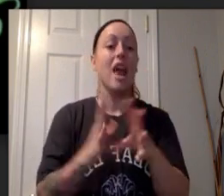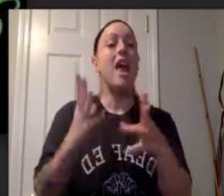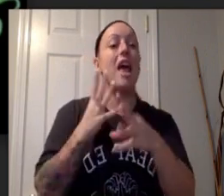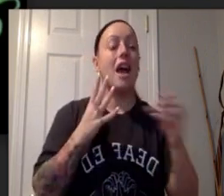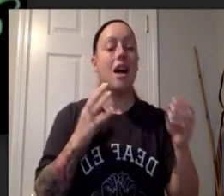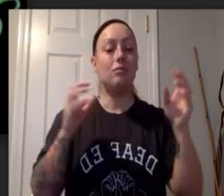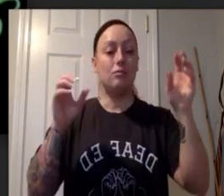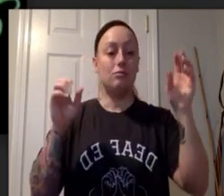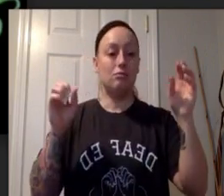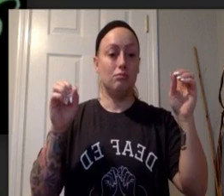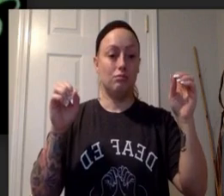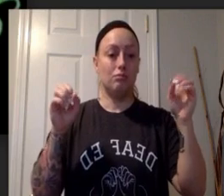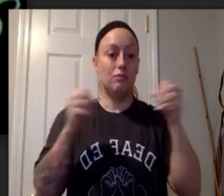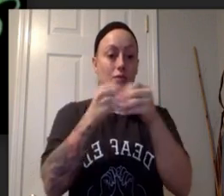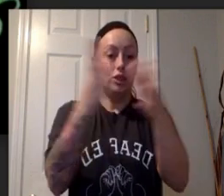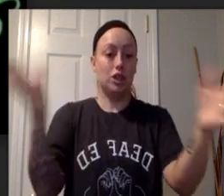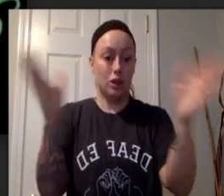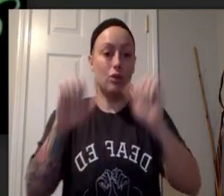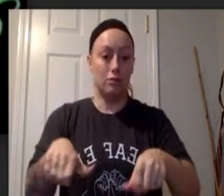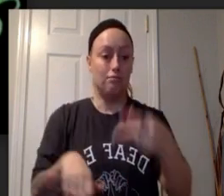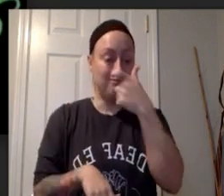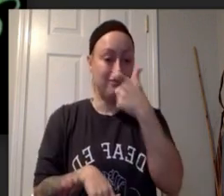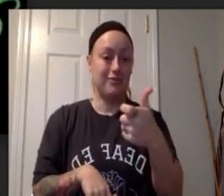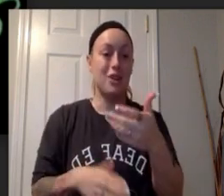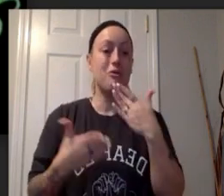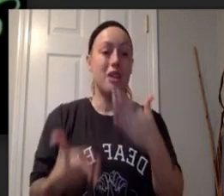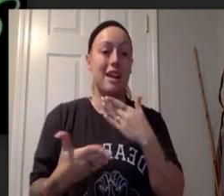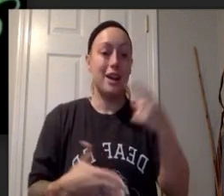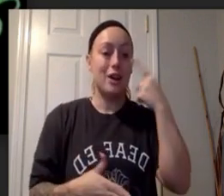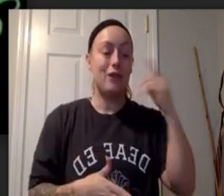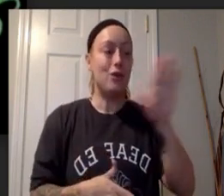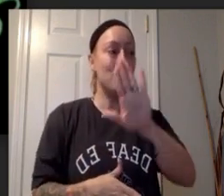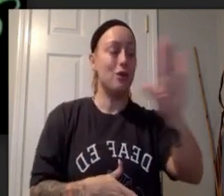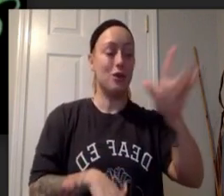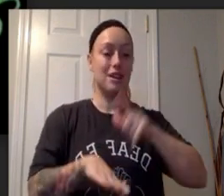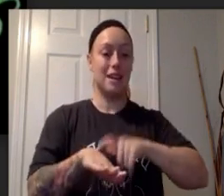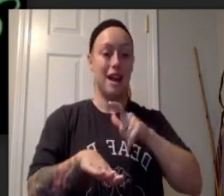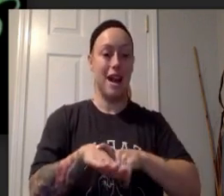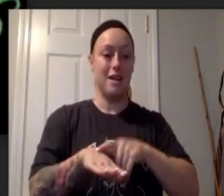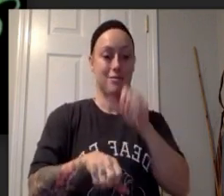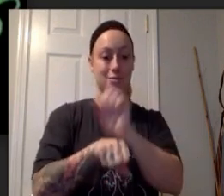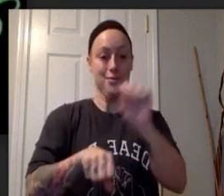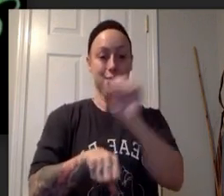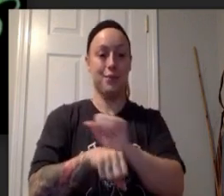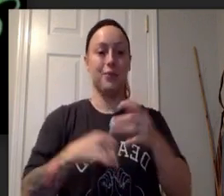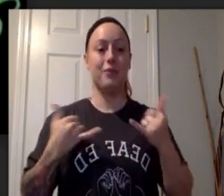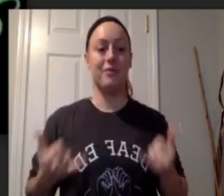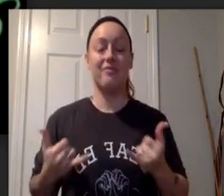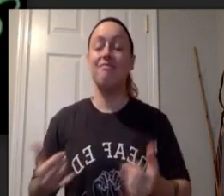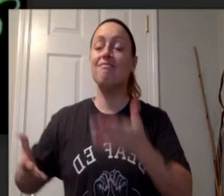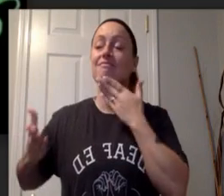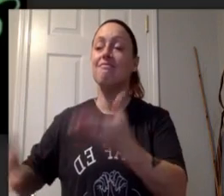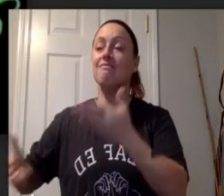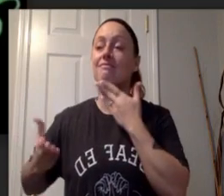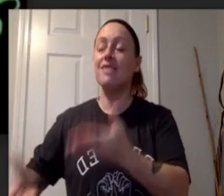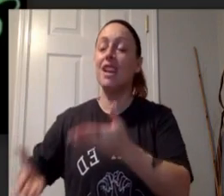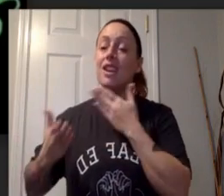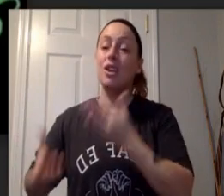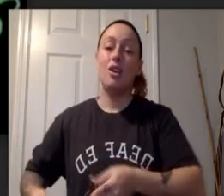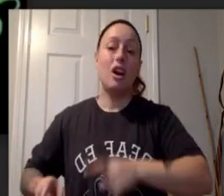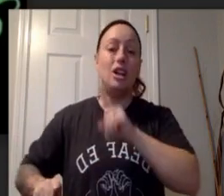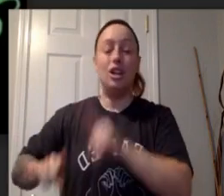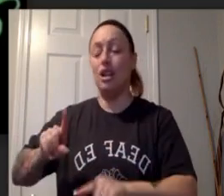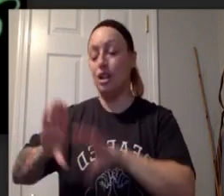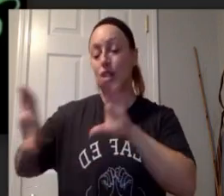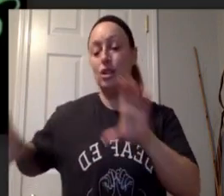it out there for the public. So thank you so much for your time and efforts today. Thank you so much, Corrine. I could not have done it without you.